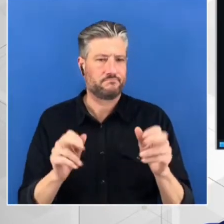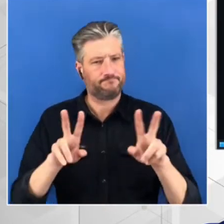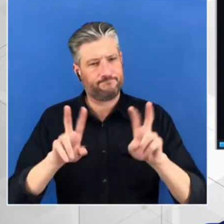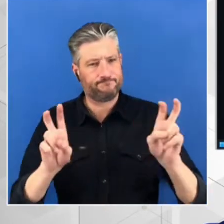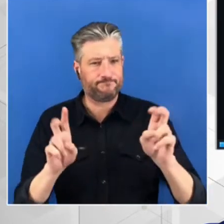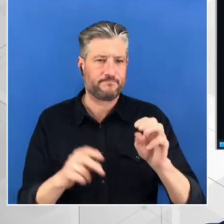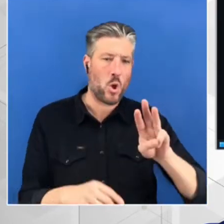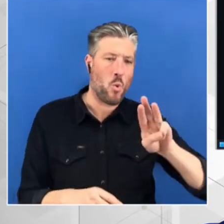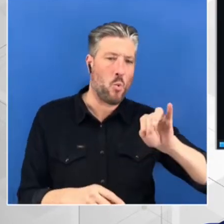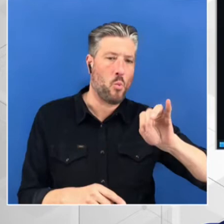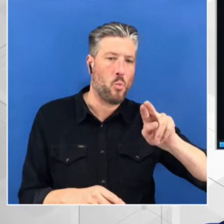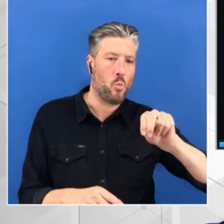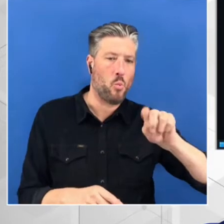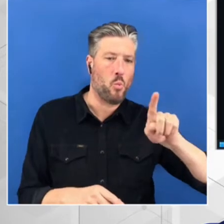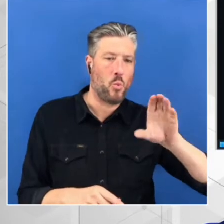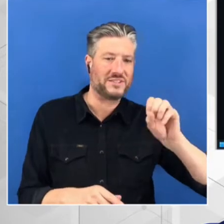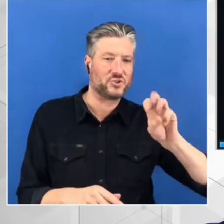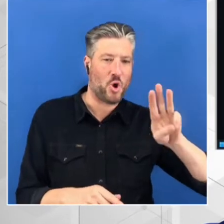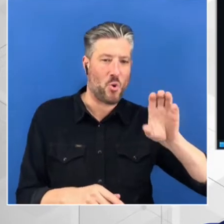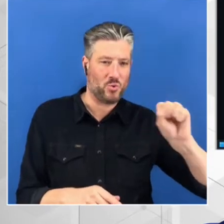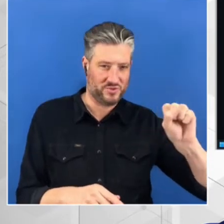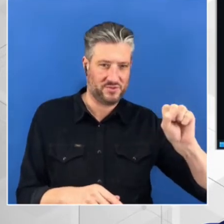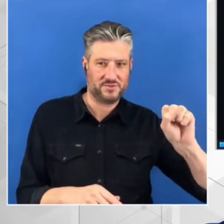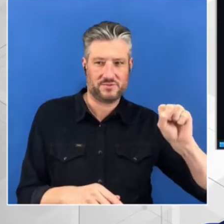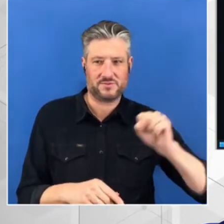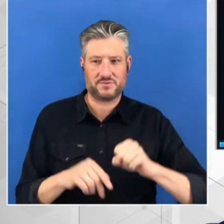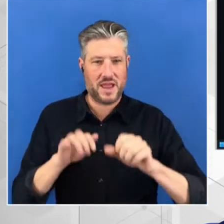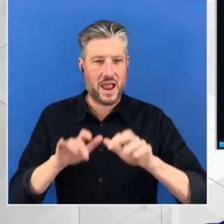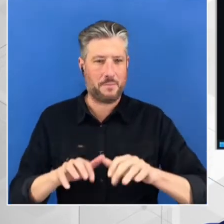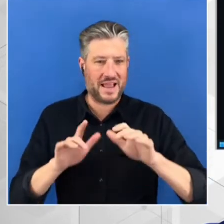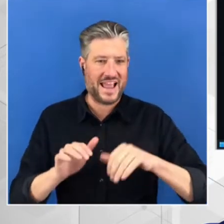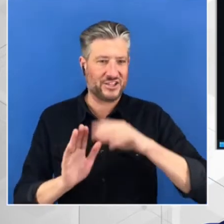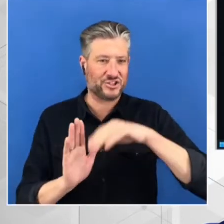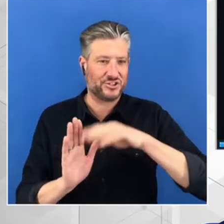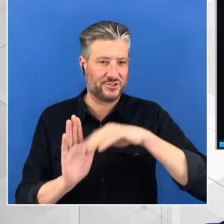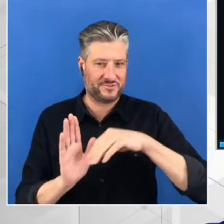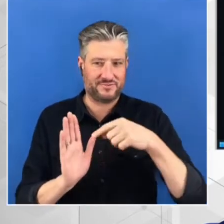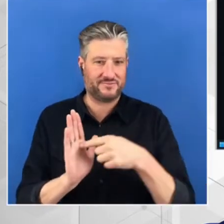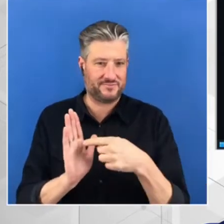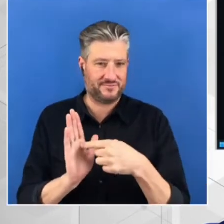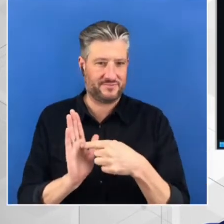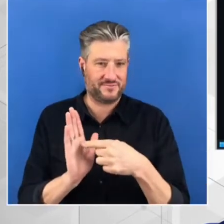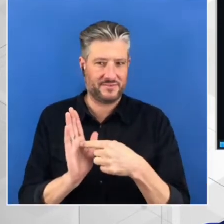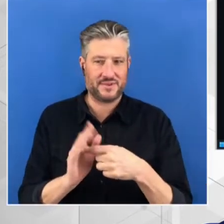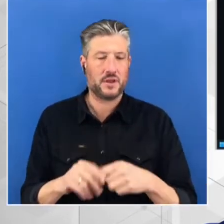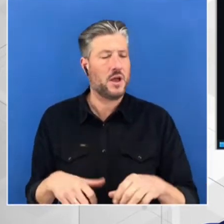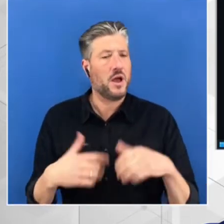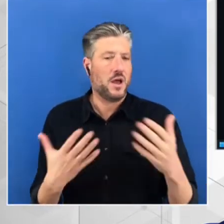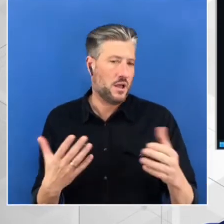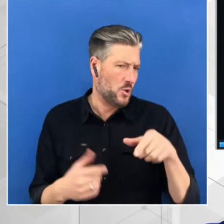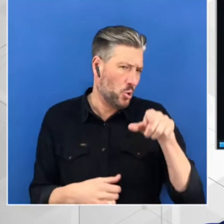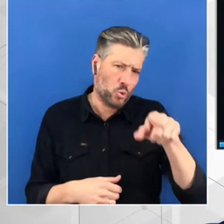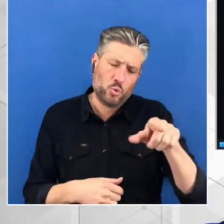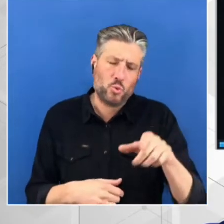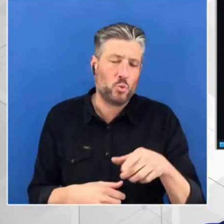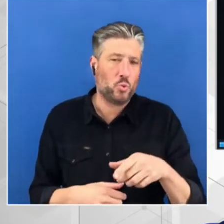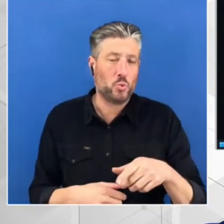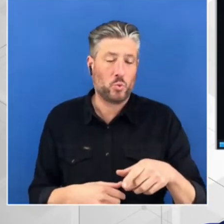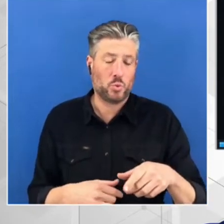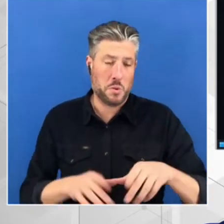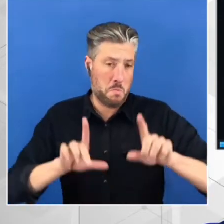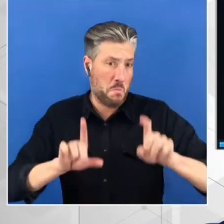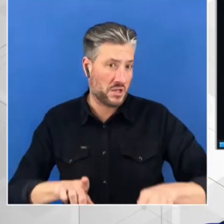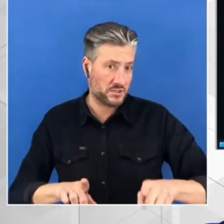now. The biggest takeaway for you is that you don't need to be an expert to start considering accessibility when developing software and learning more